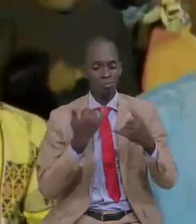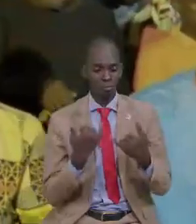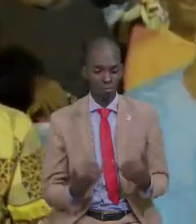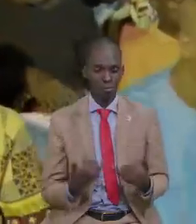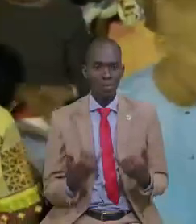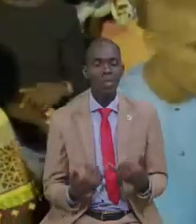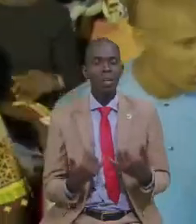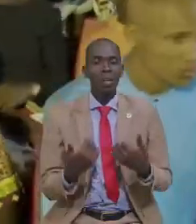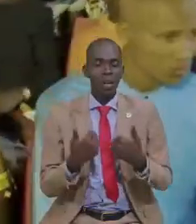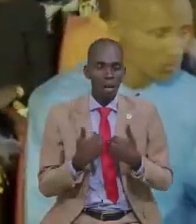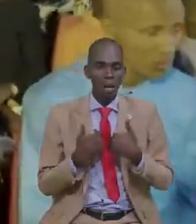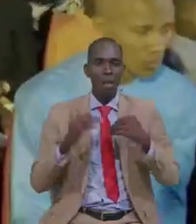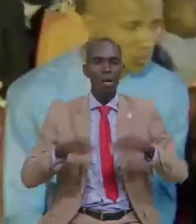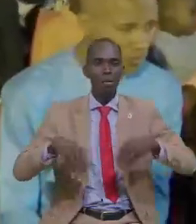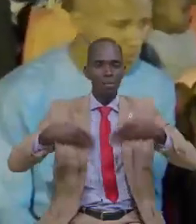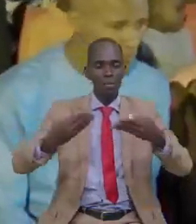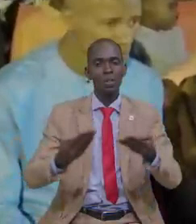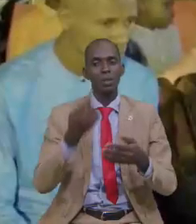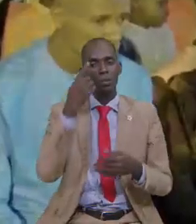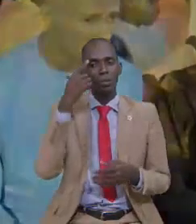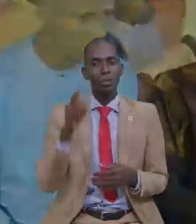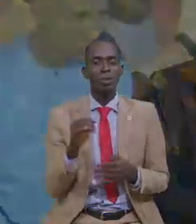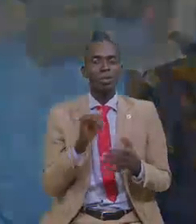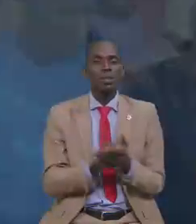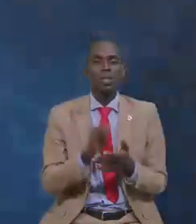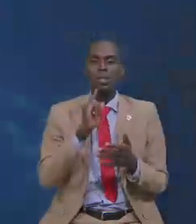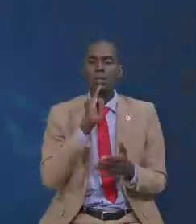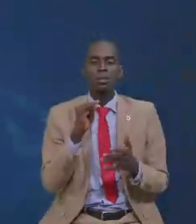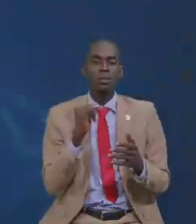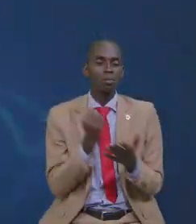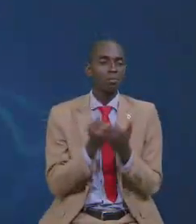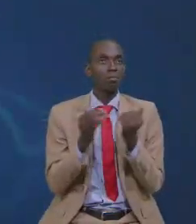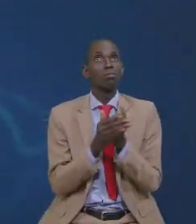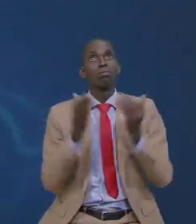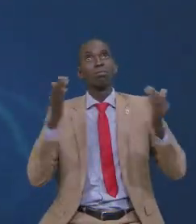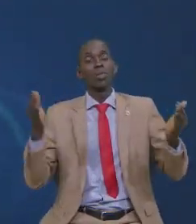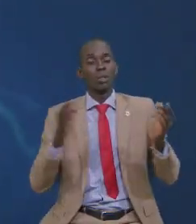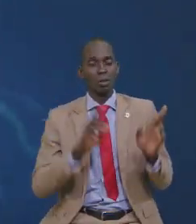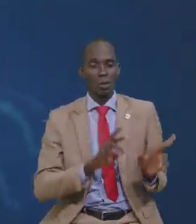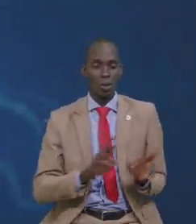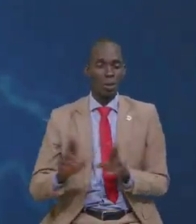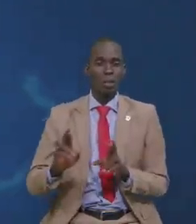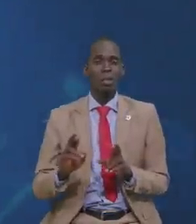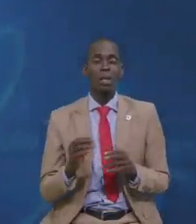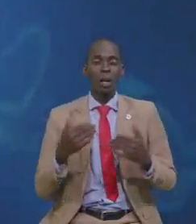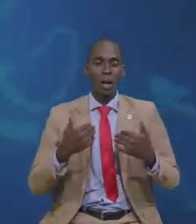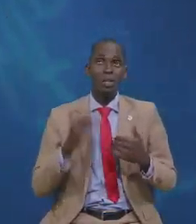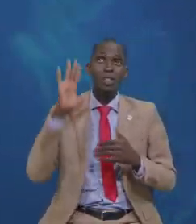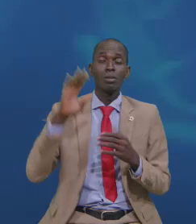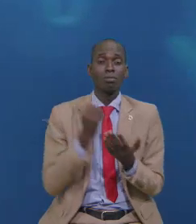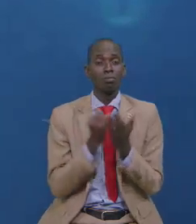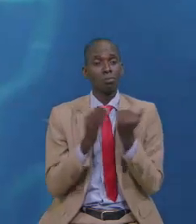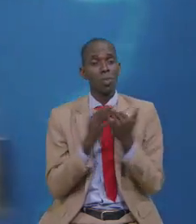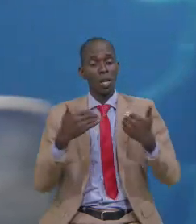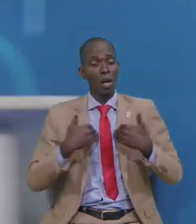has provided for, that his crucifixion already has provided for, that the